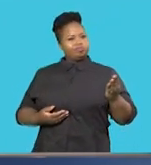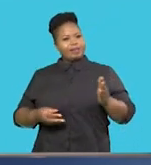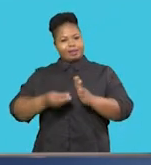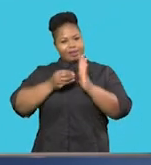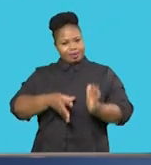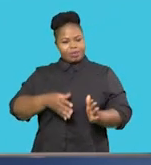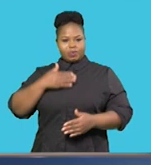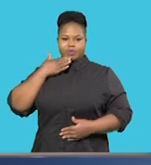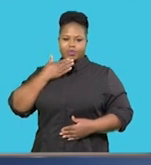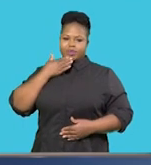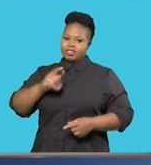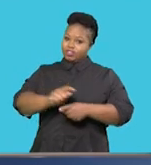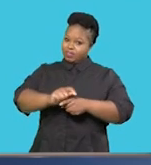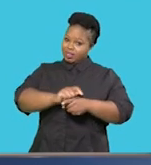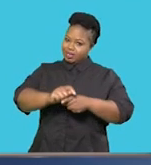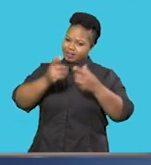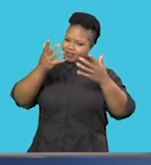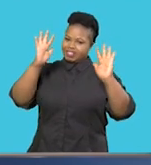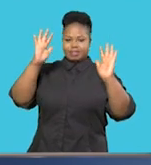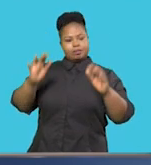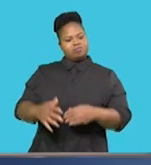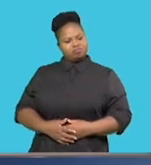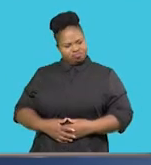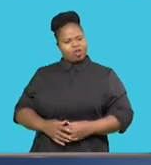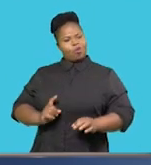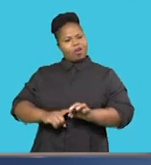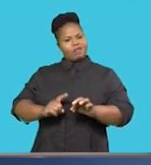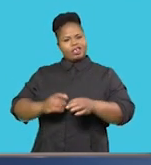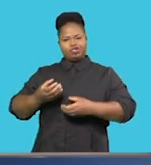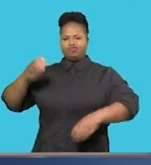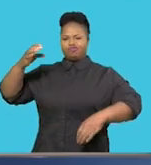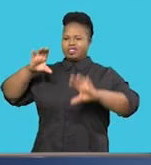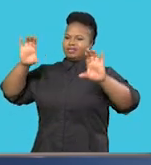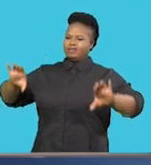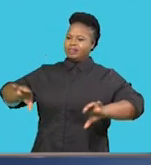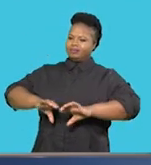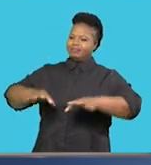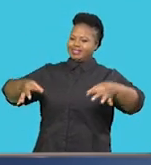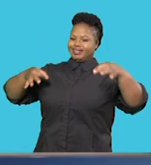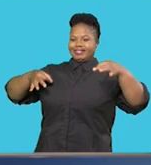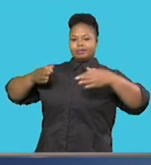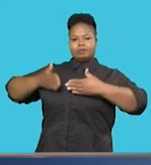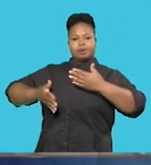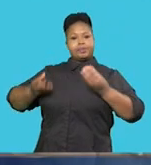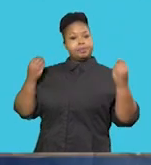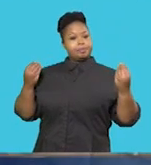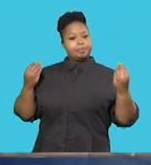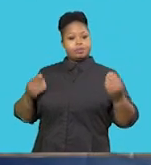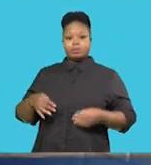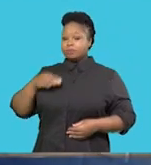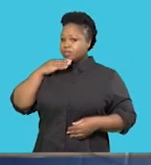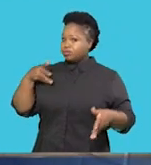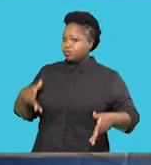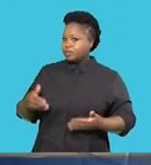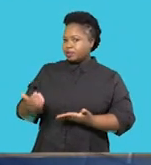learners here who've been trained and they'll be getting qualifications or certificates at the end of the day. So it means they are here